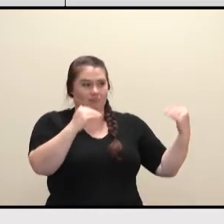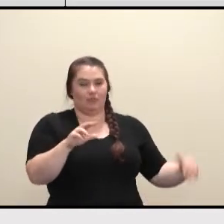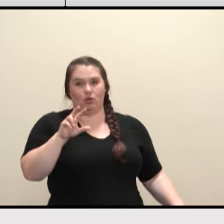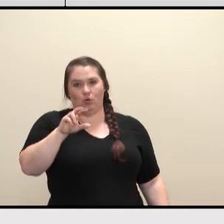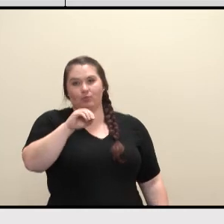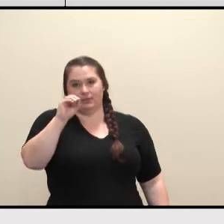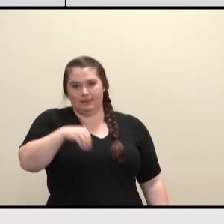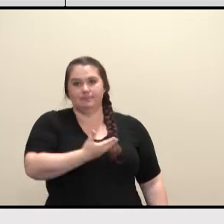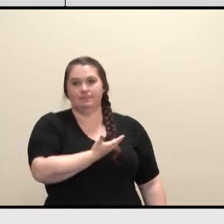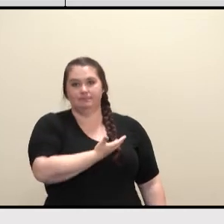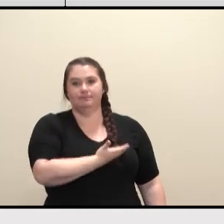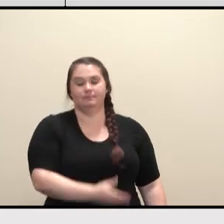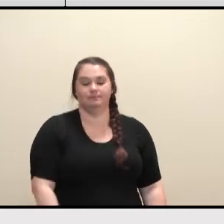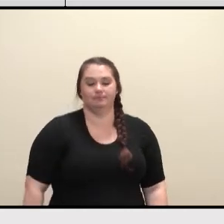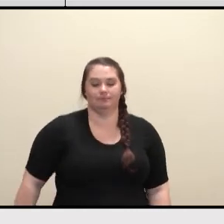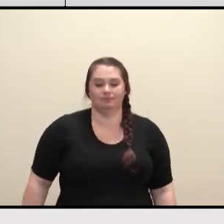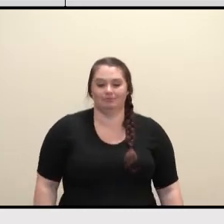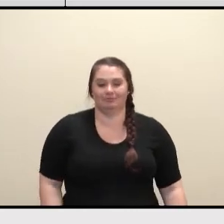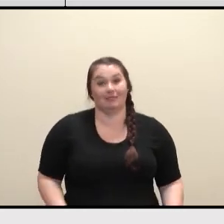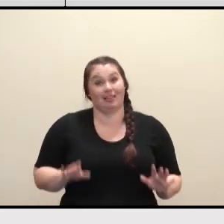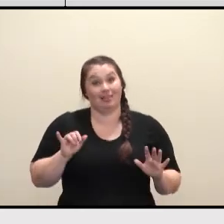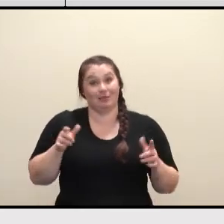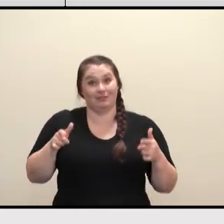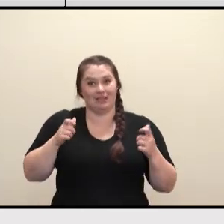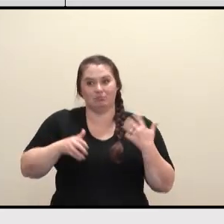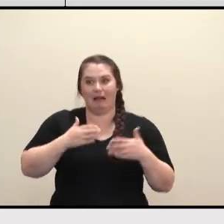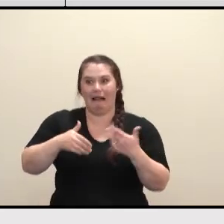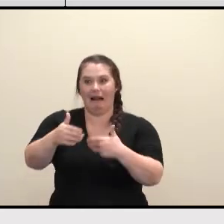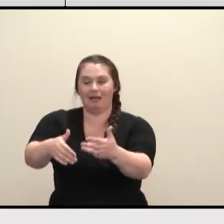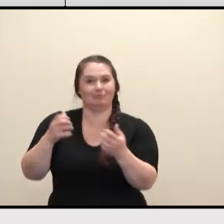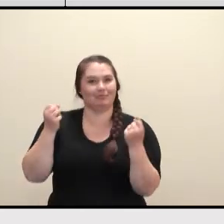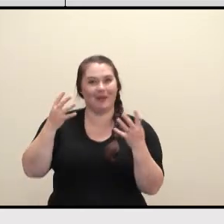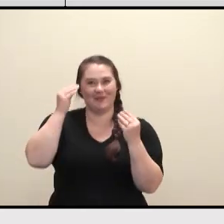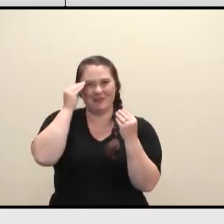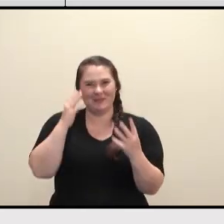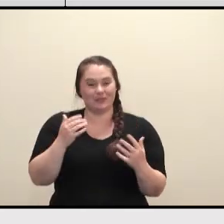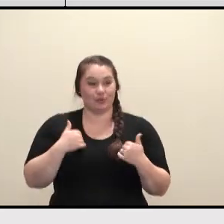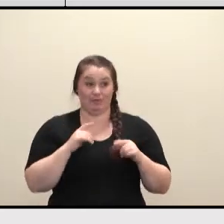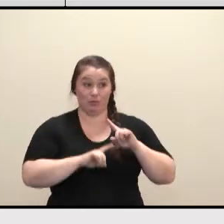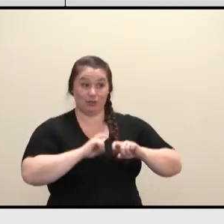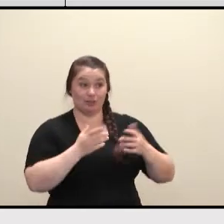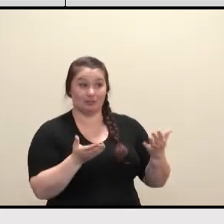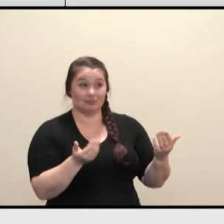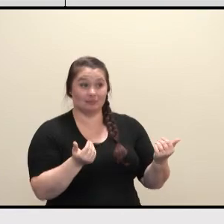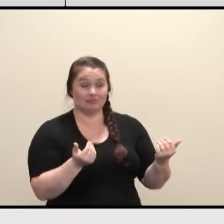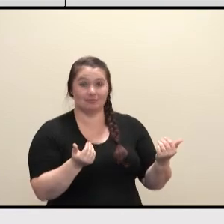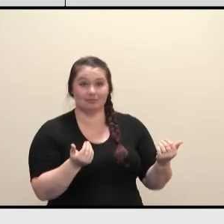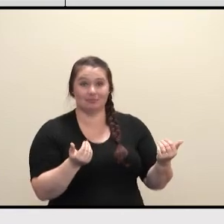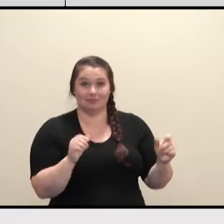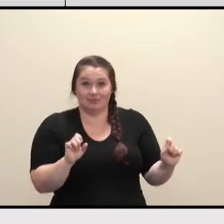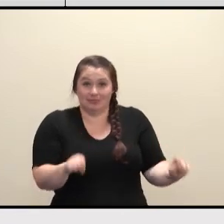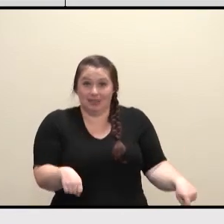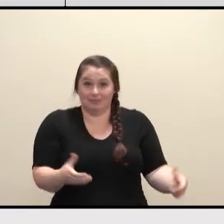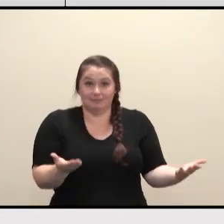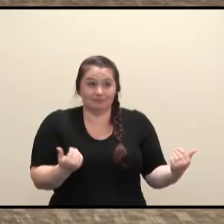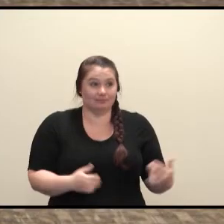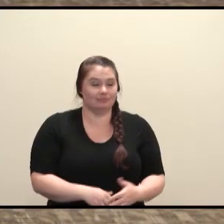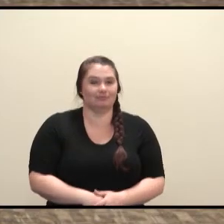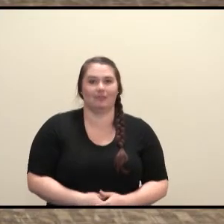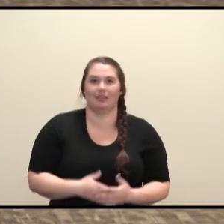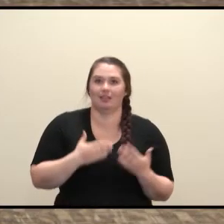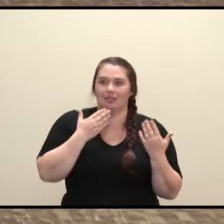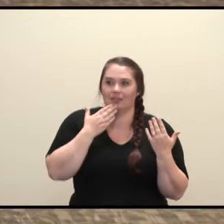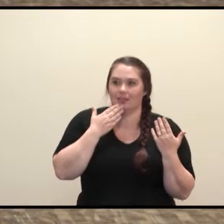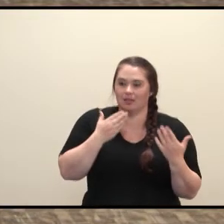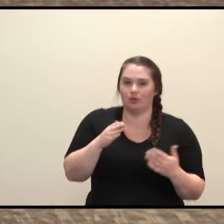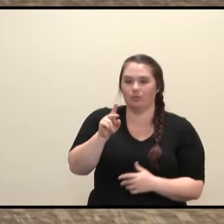3. That was kind of fast and furious, so I have questions. Yeah. I can entertain questions if you want. Yeah, thank you so much